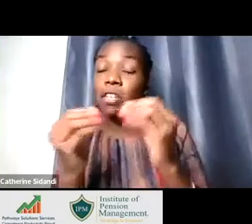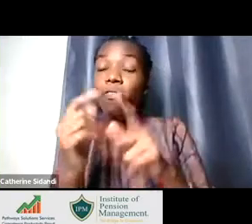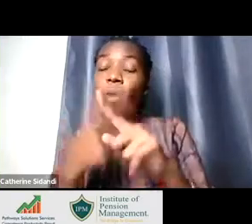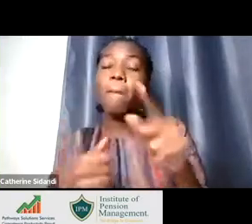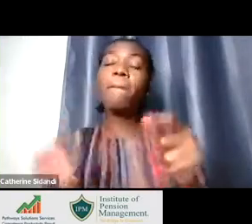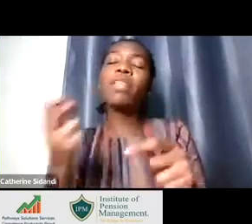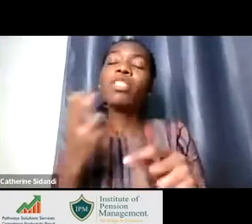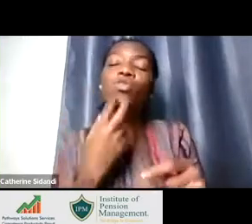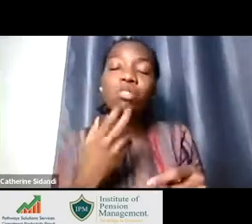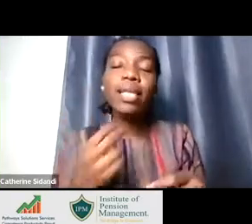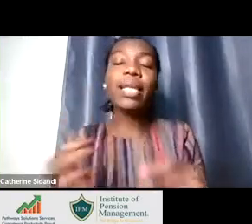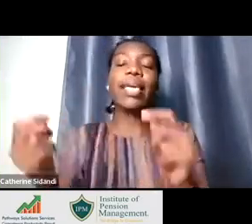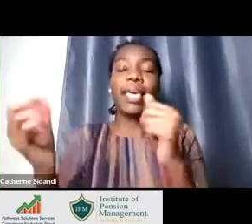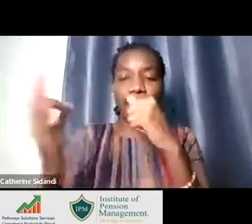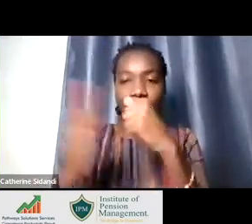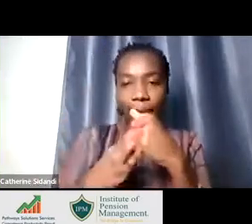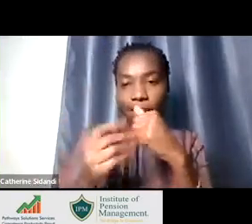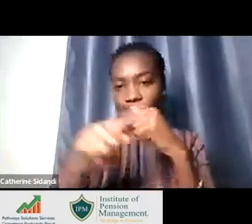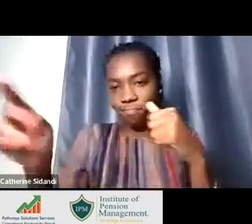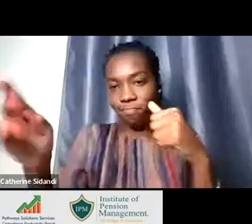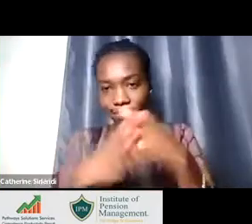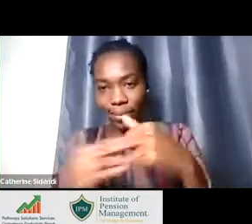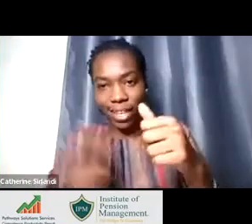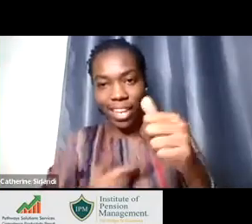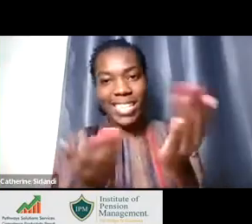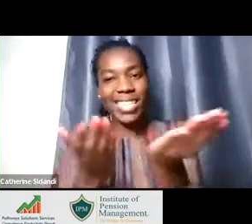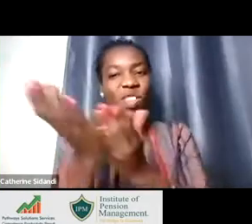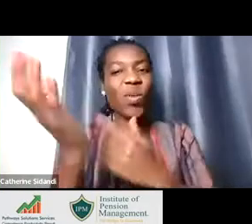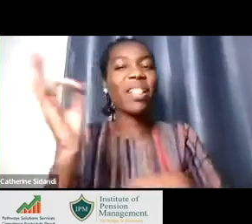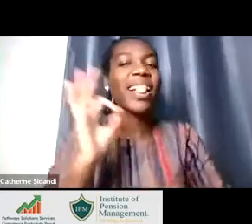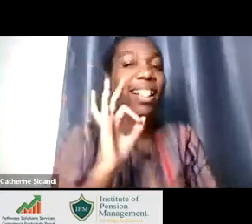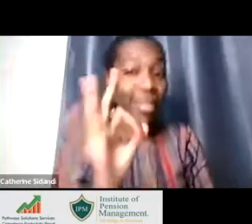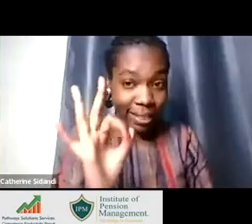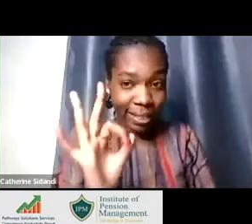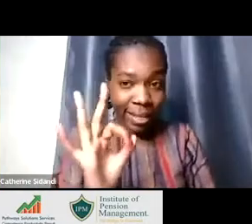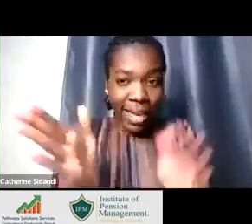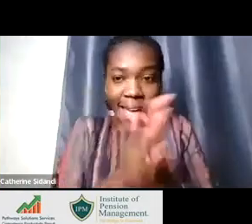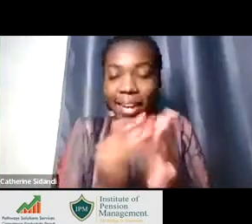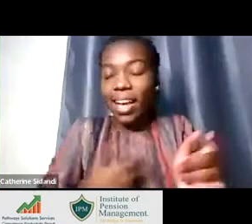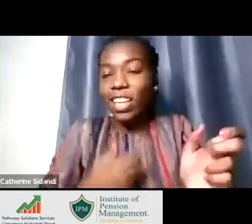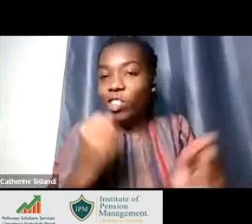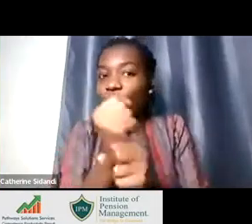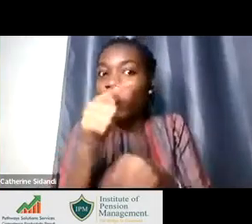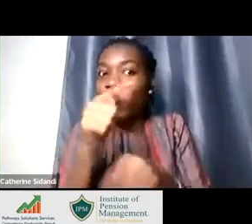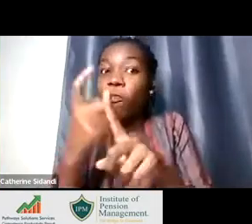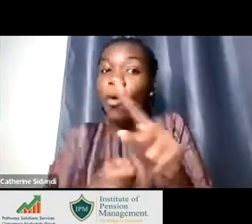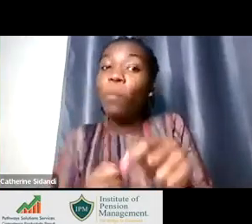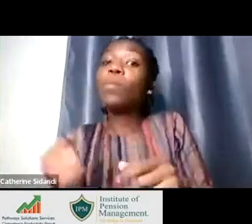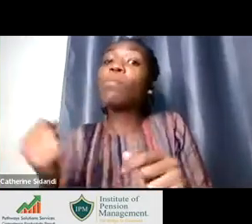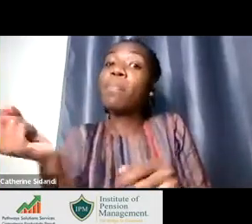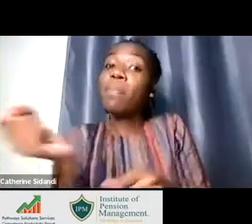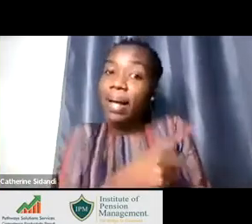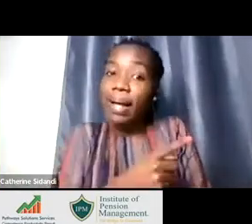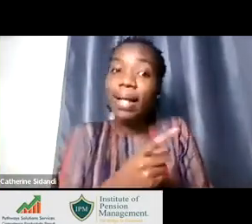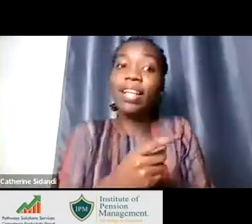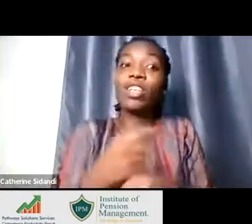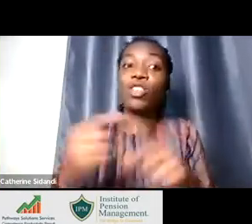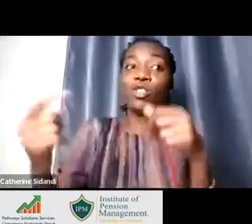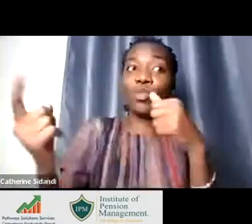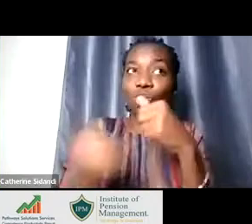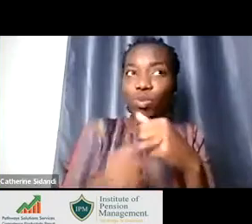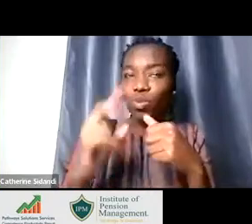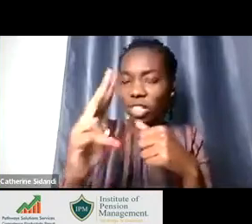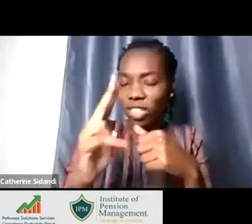p.m. We are on season 3. We have done this since June 23rd, 2020.